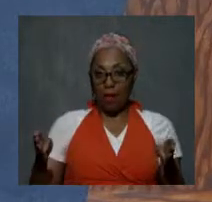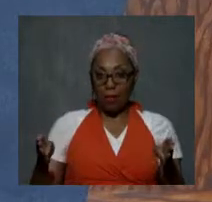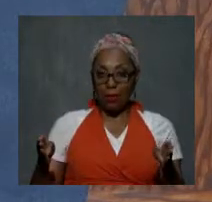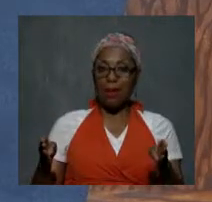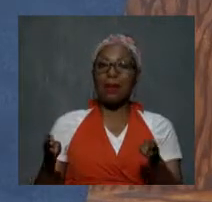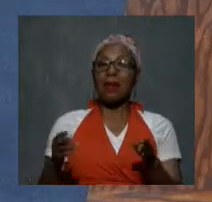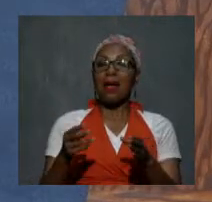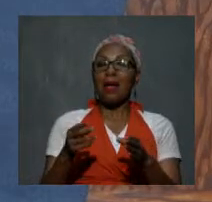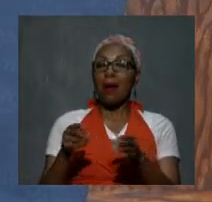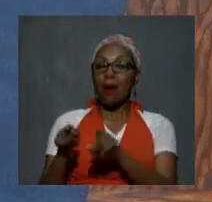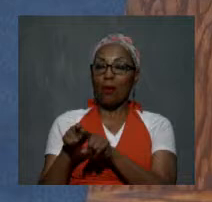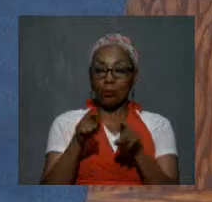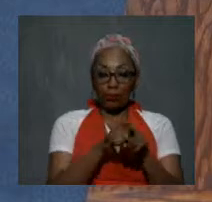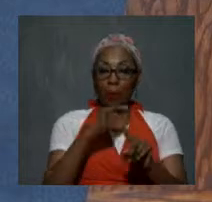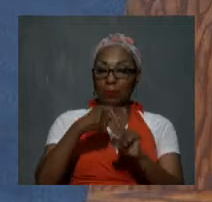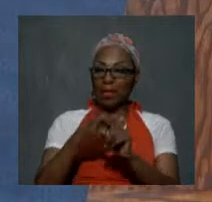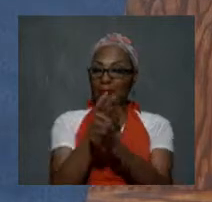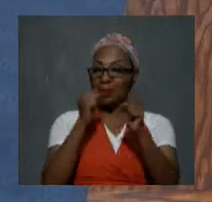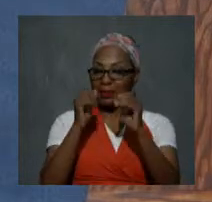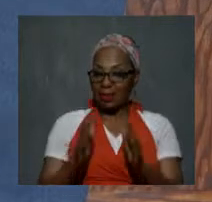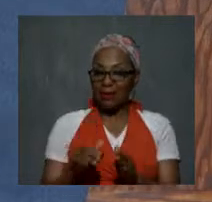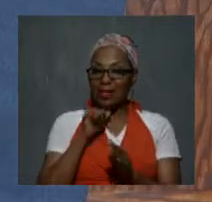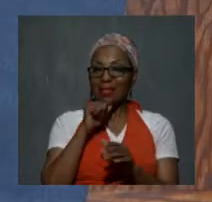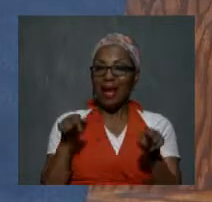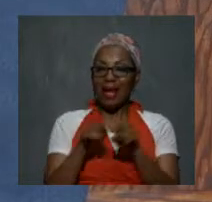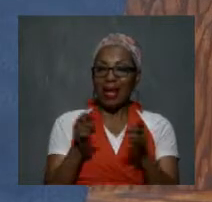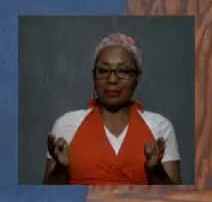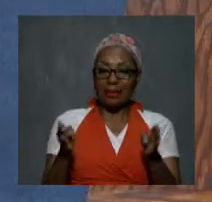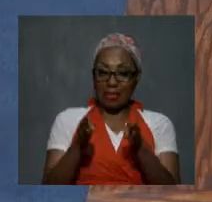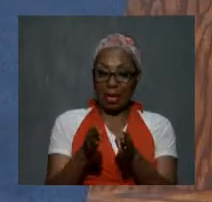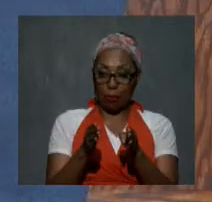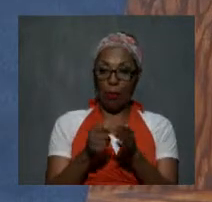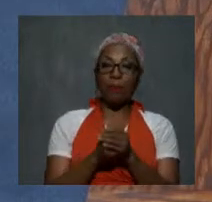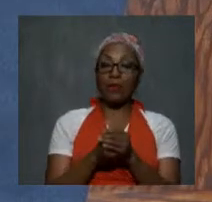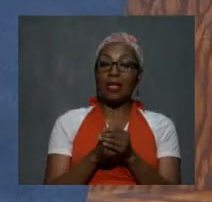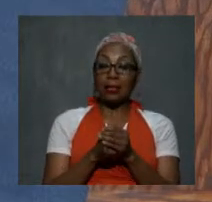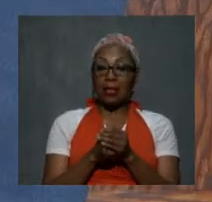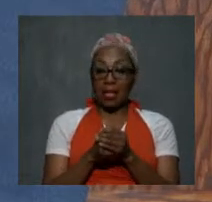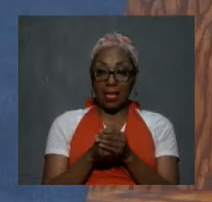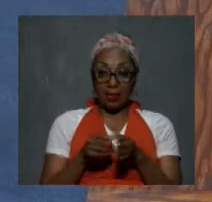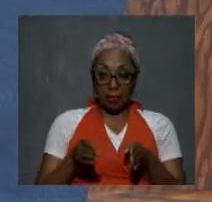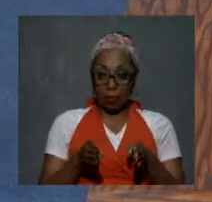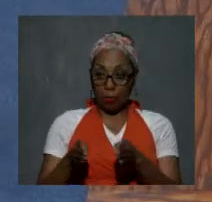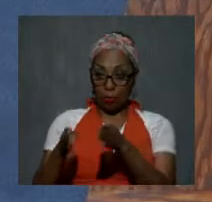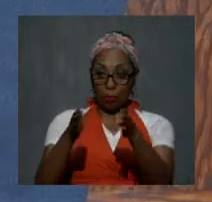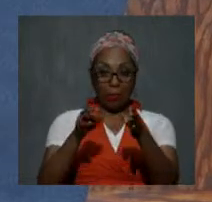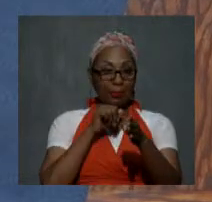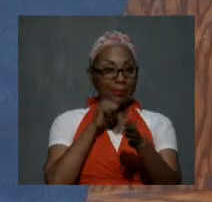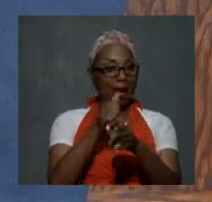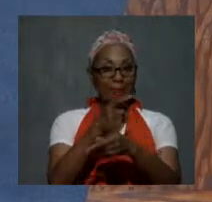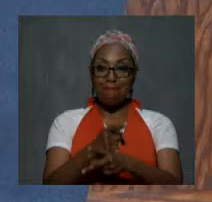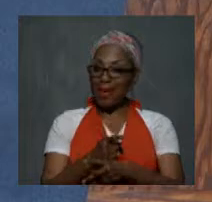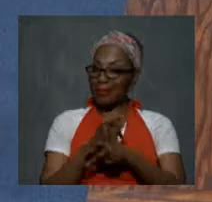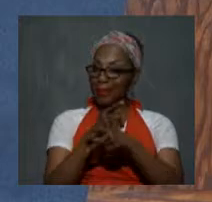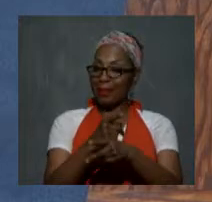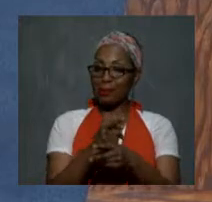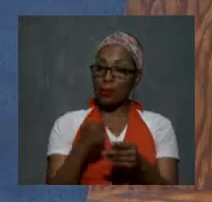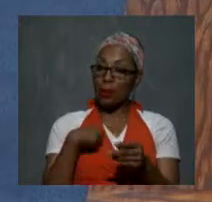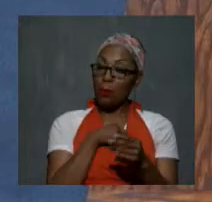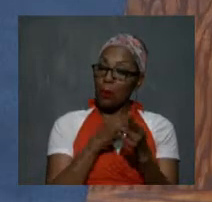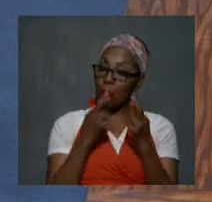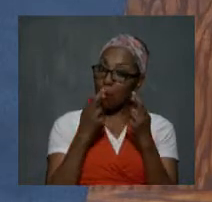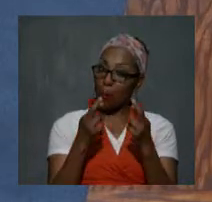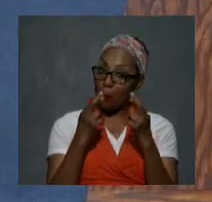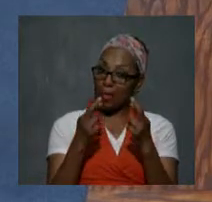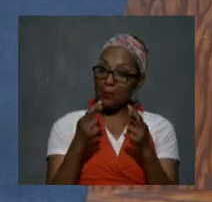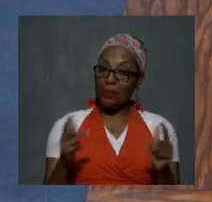safer, not as narrow, and these trails have not been maintained, so we're hoping that